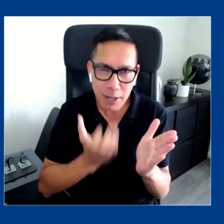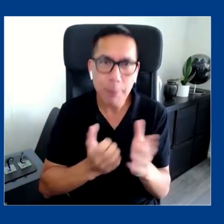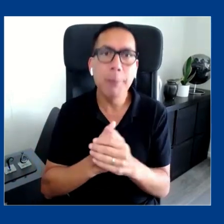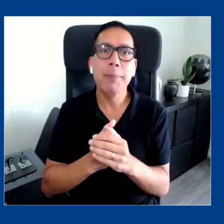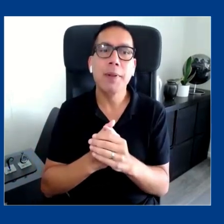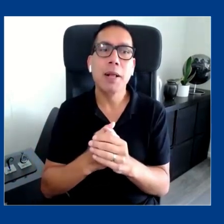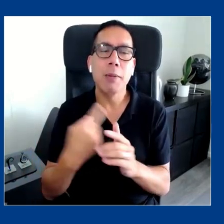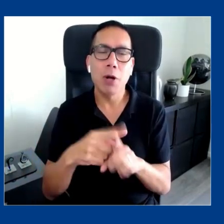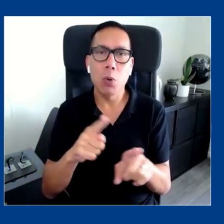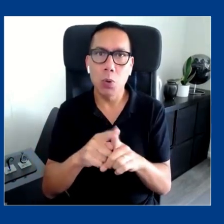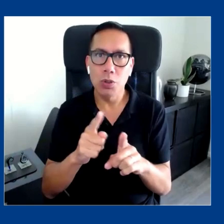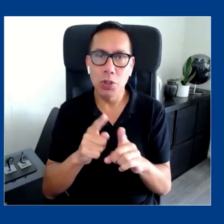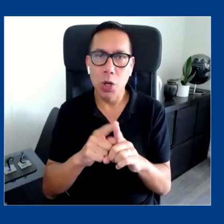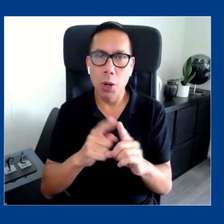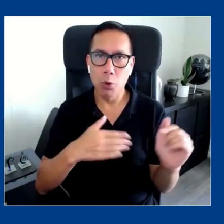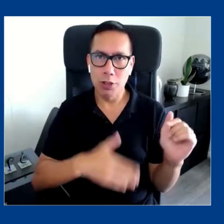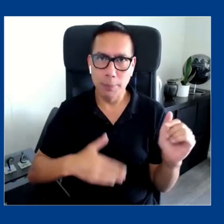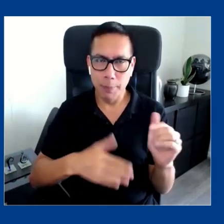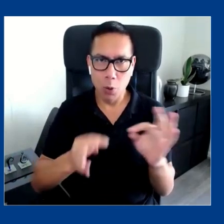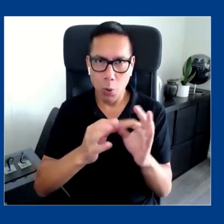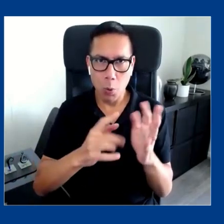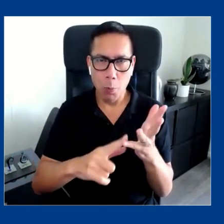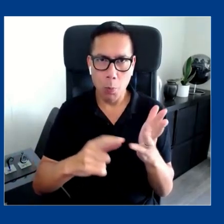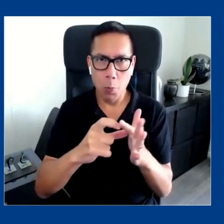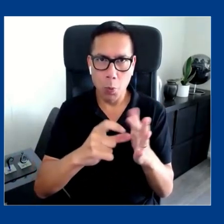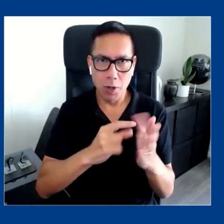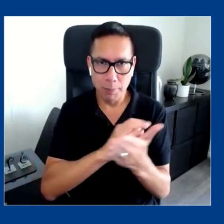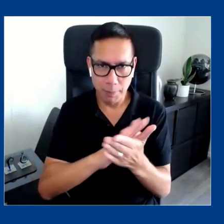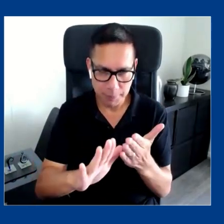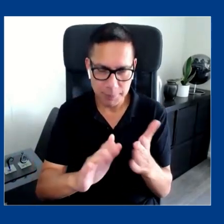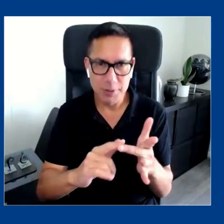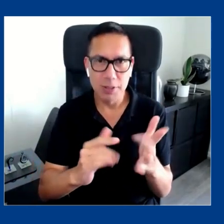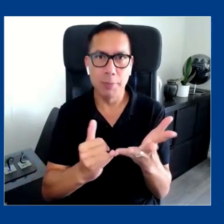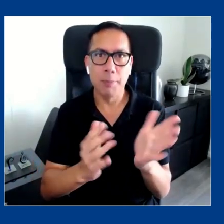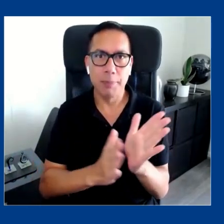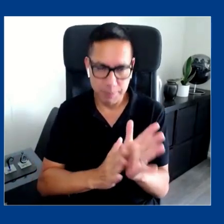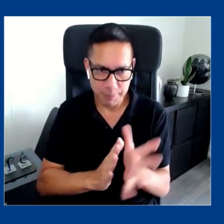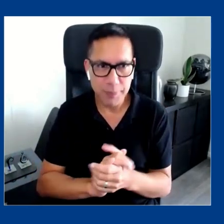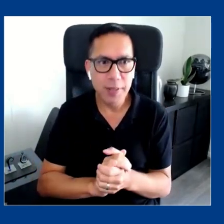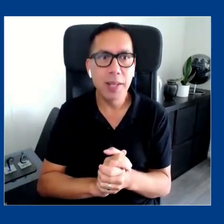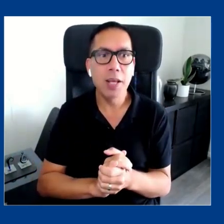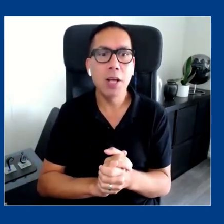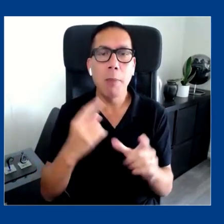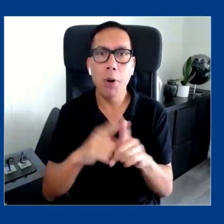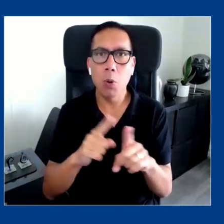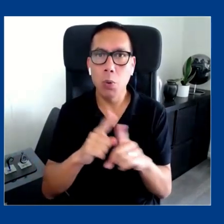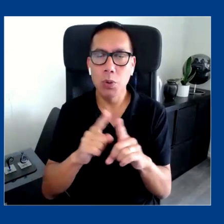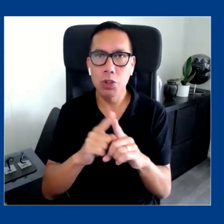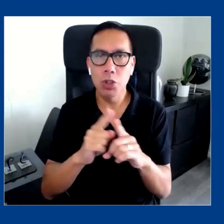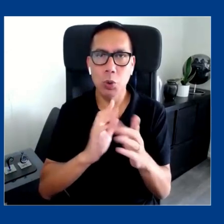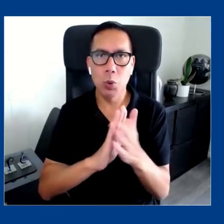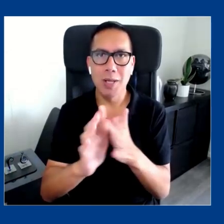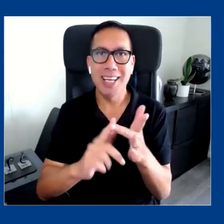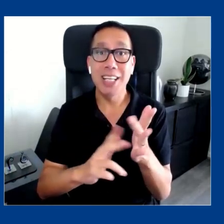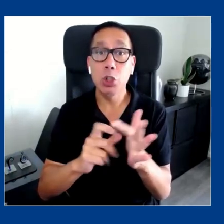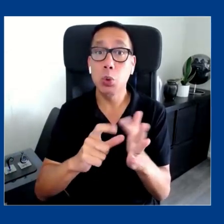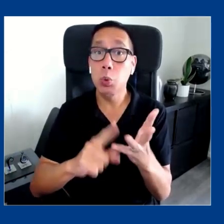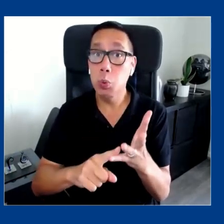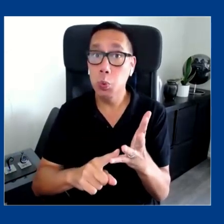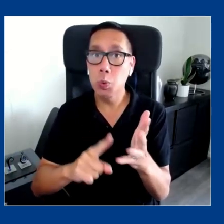and Sanatana Dharma, or a type of Hinduism. Every time he visits his